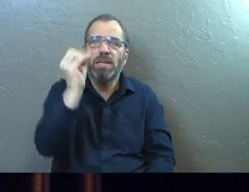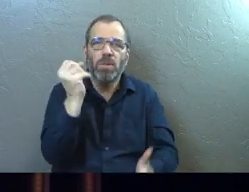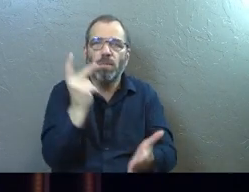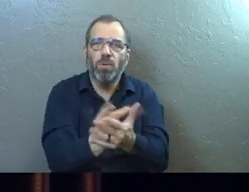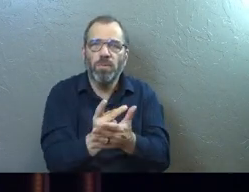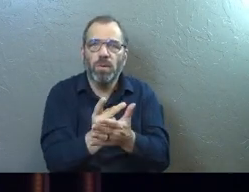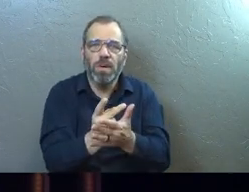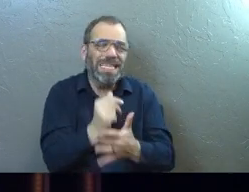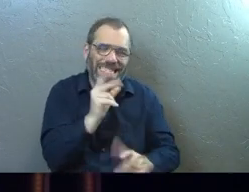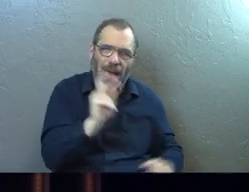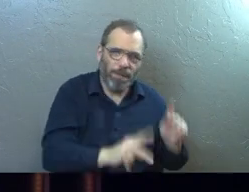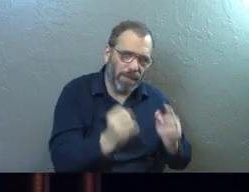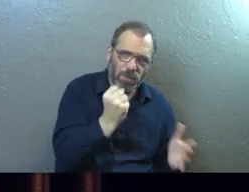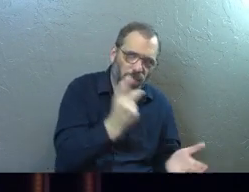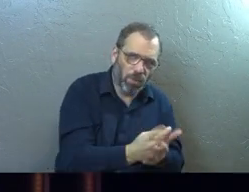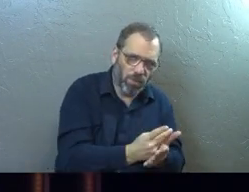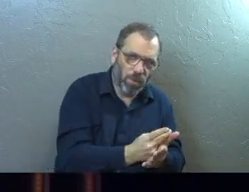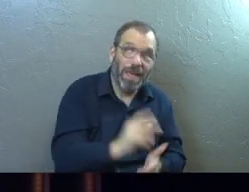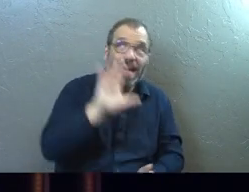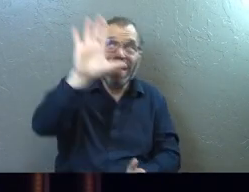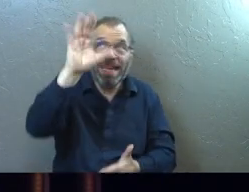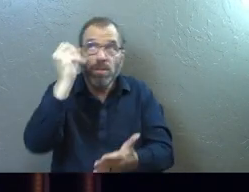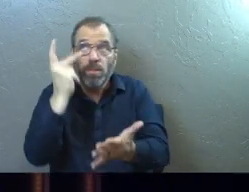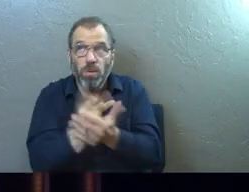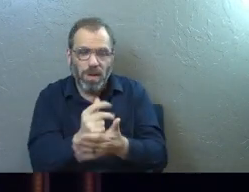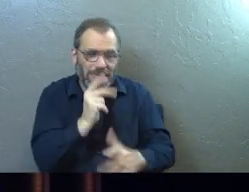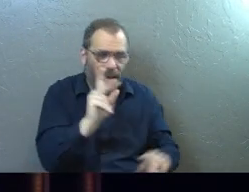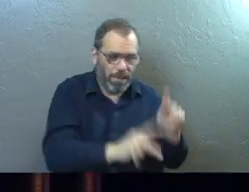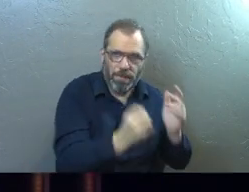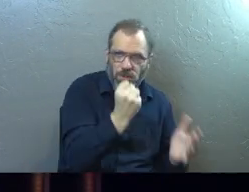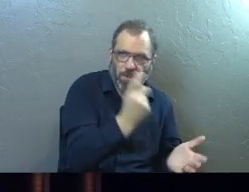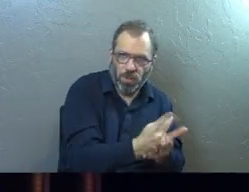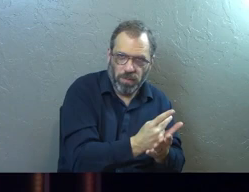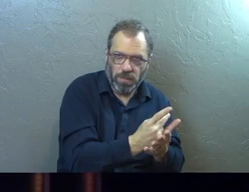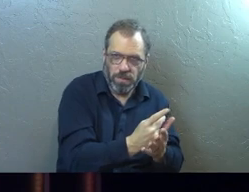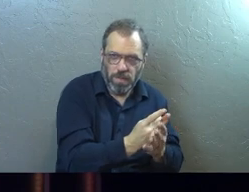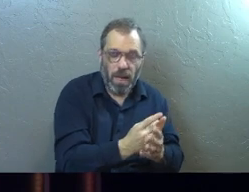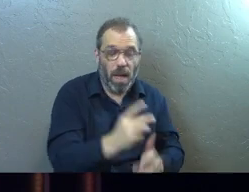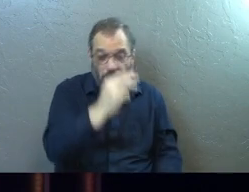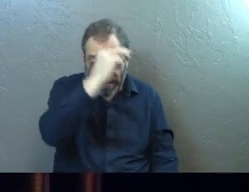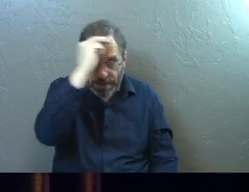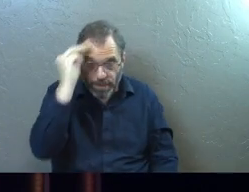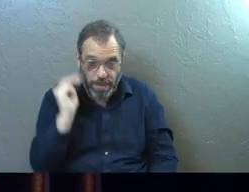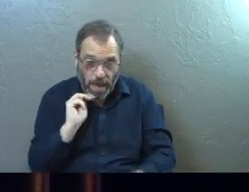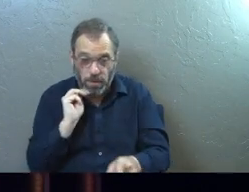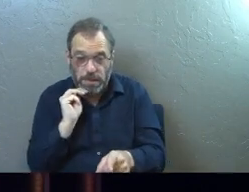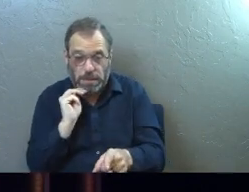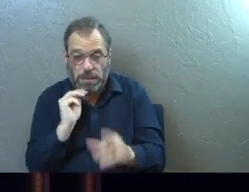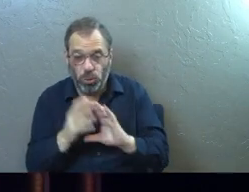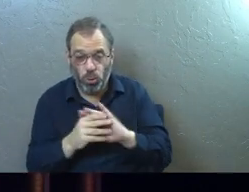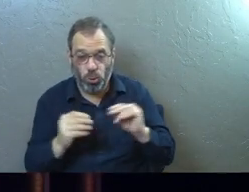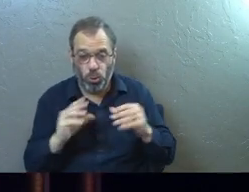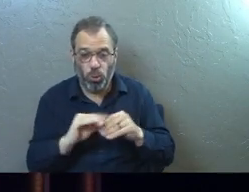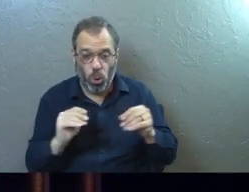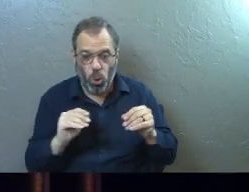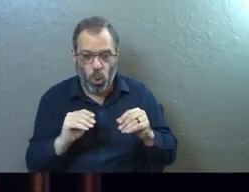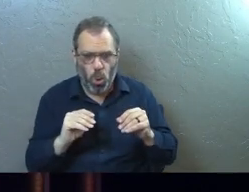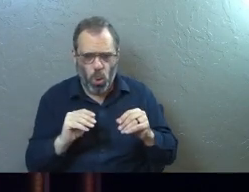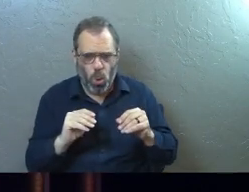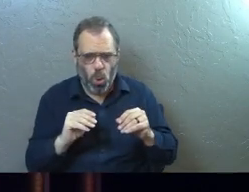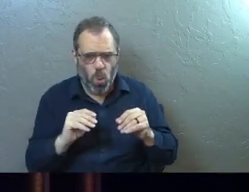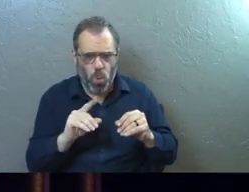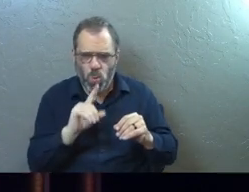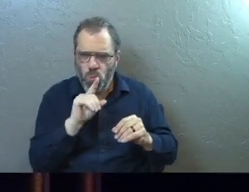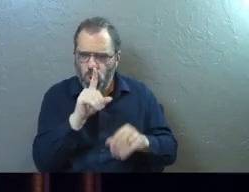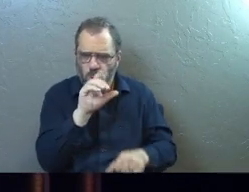not people's. Peace is found in God's approval, not people's. And I think that Mary's story hits this so hard